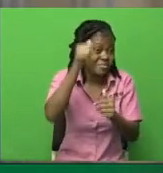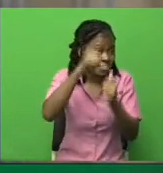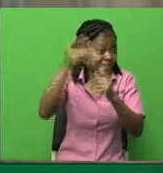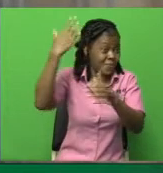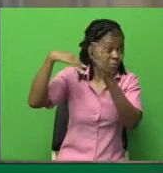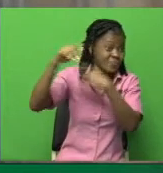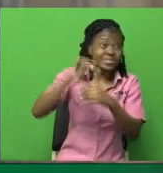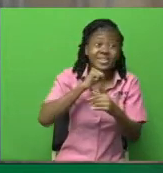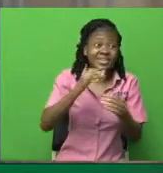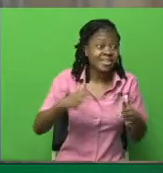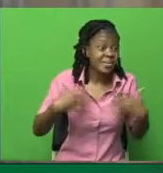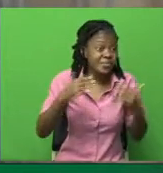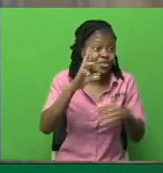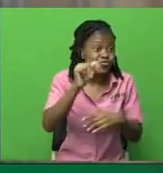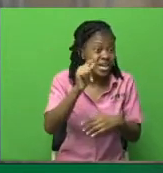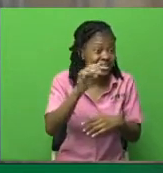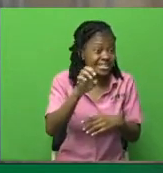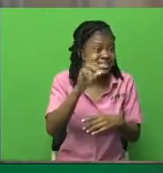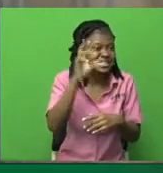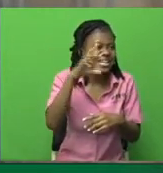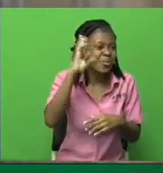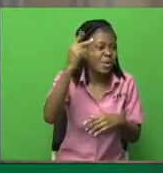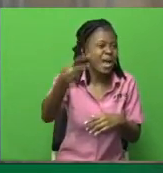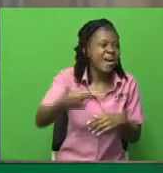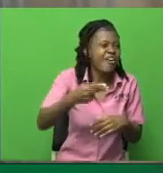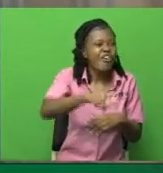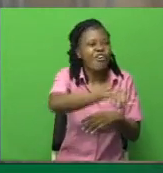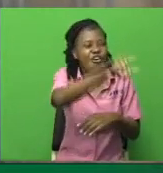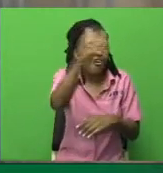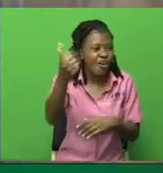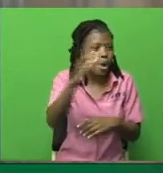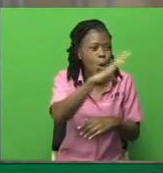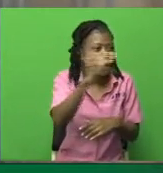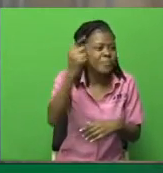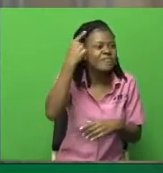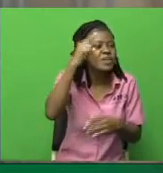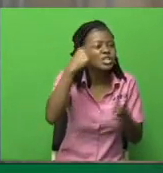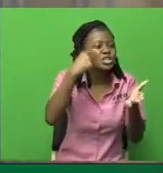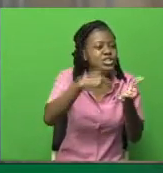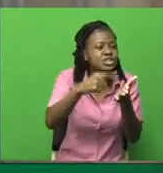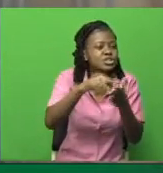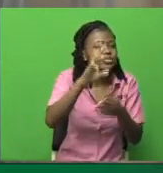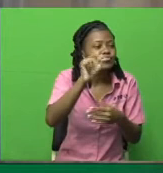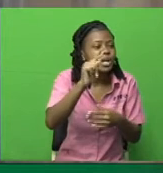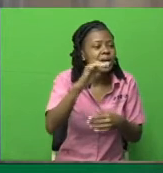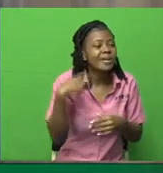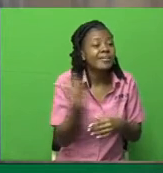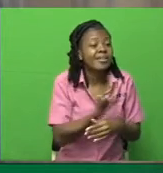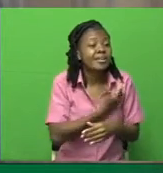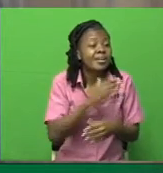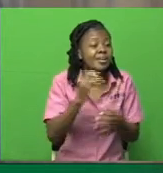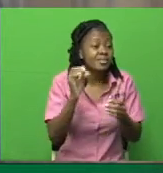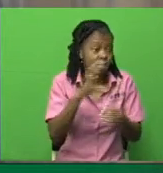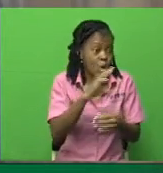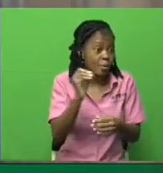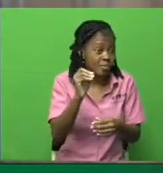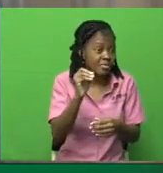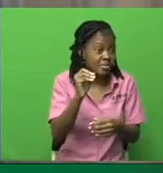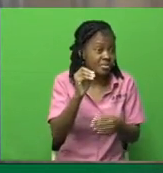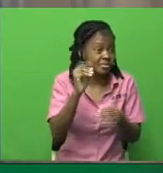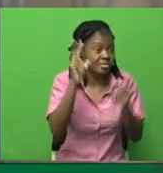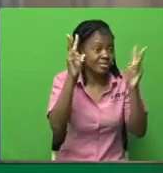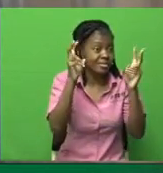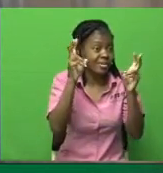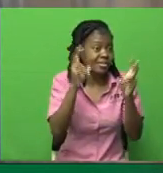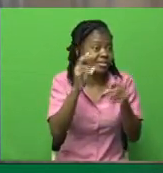he said he was going to hire a third rating company or was it fit she was going to have fetch through another region whatever became of that